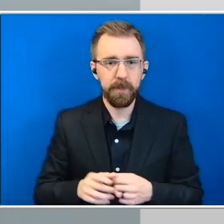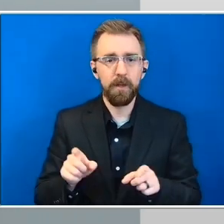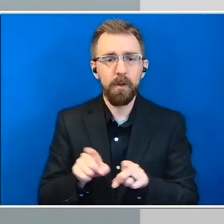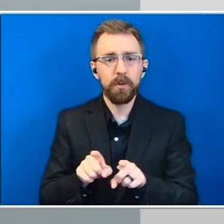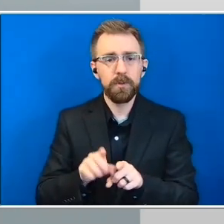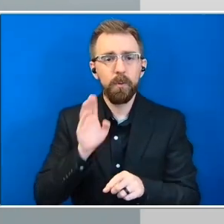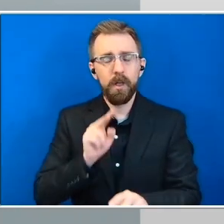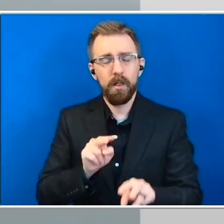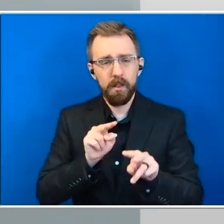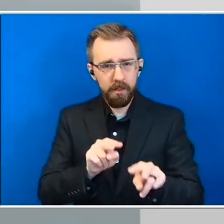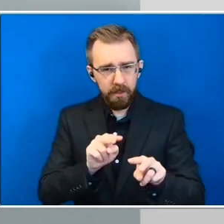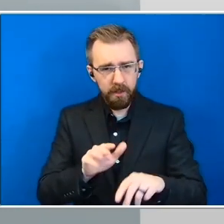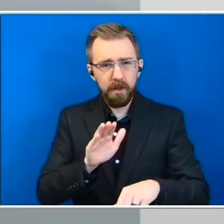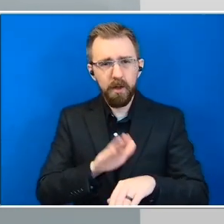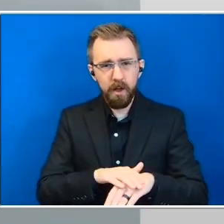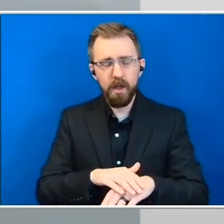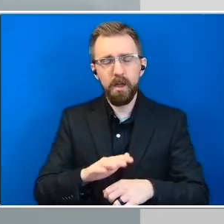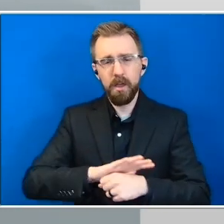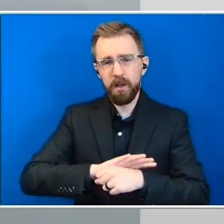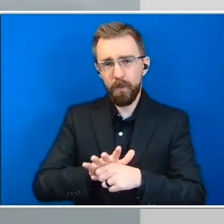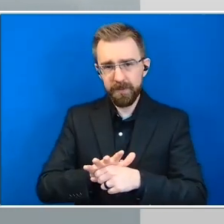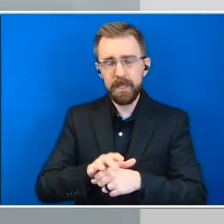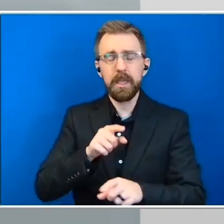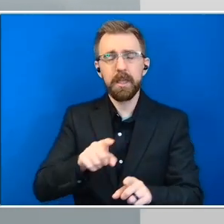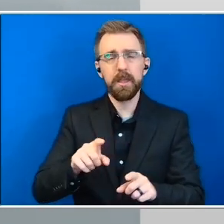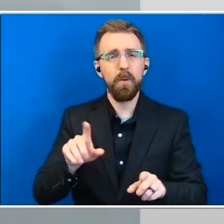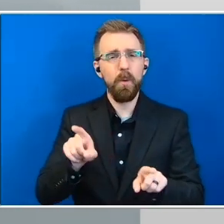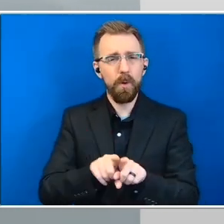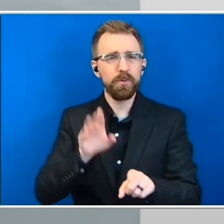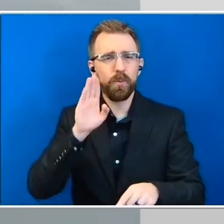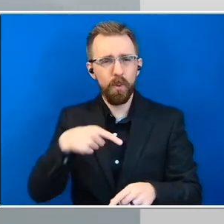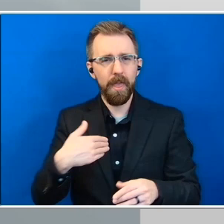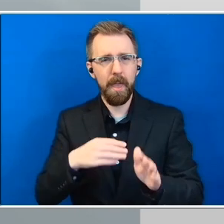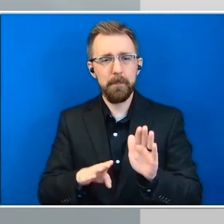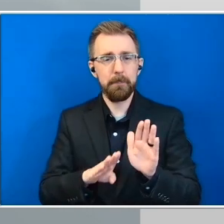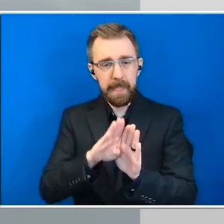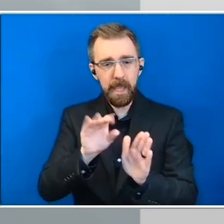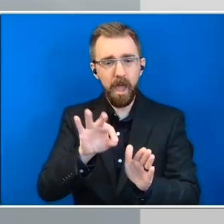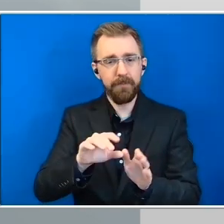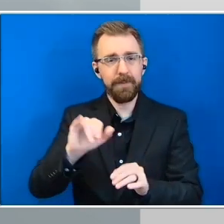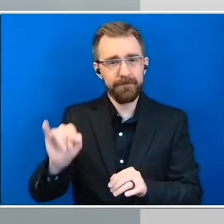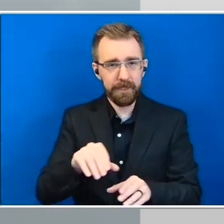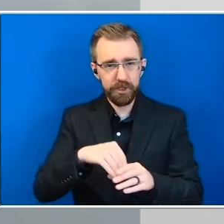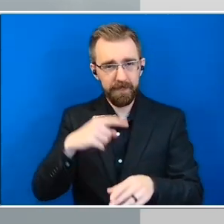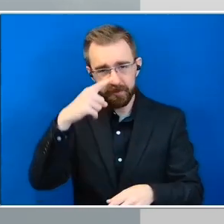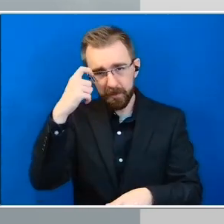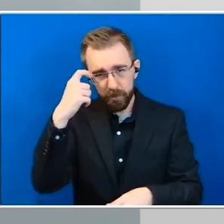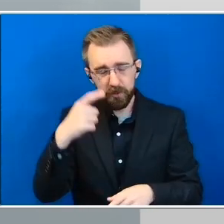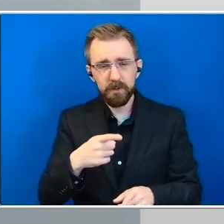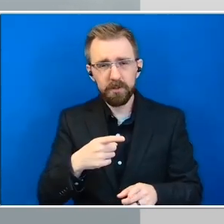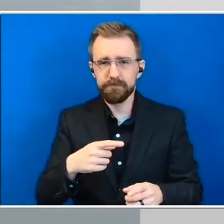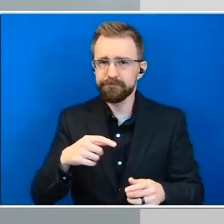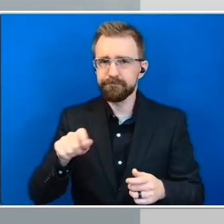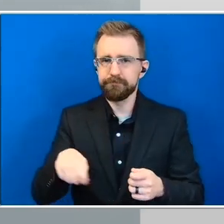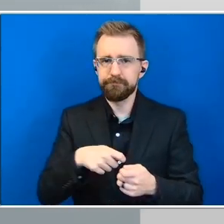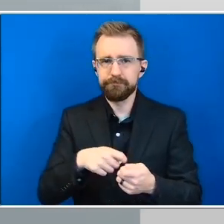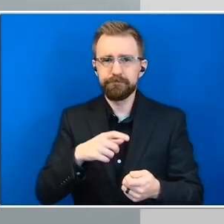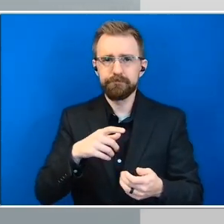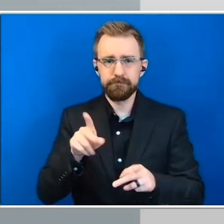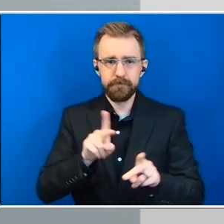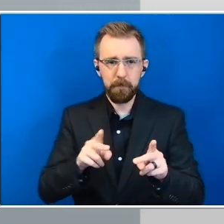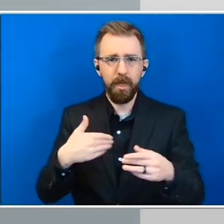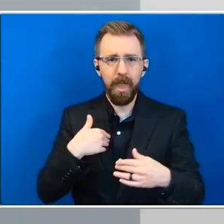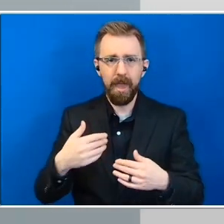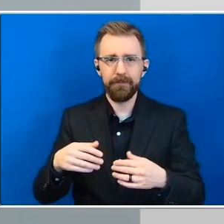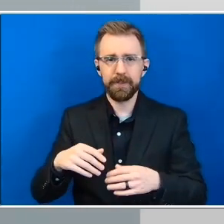on COVID-19, but we do know there was a peak of infections in the summer. Certainly people have gained some immunity from that. That